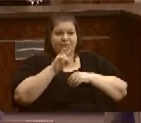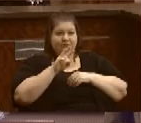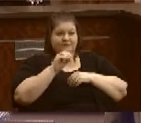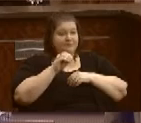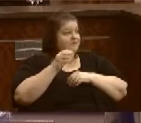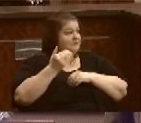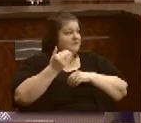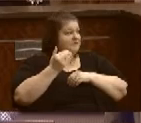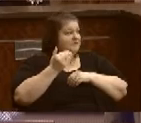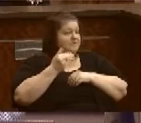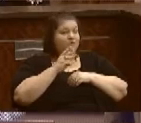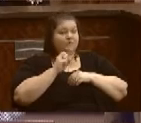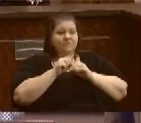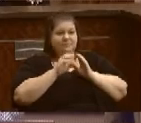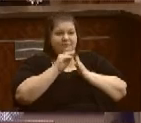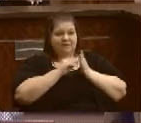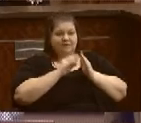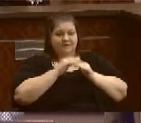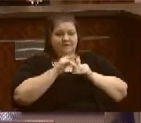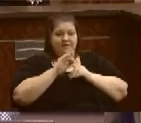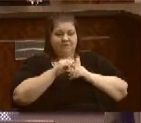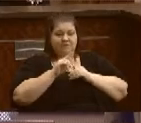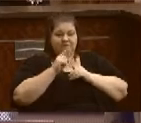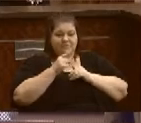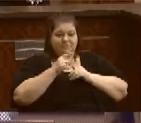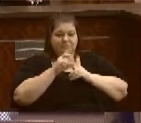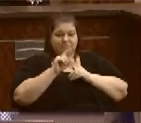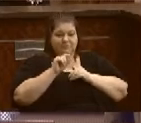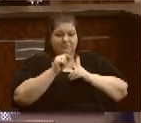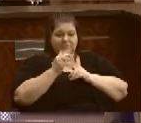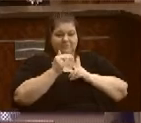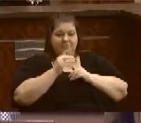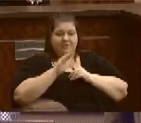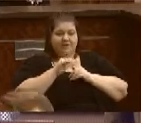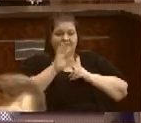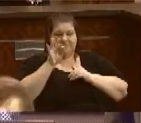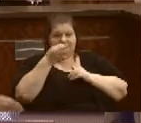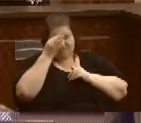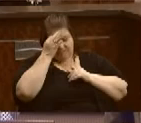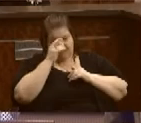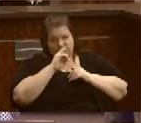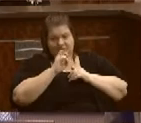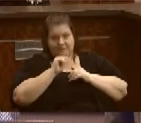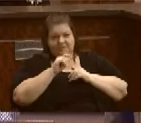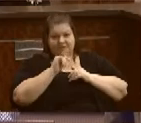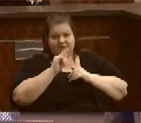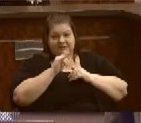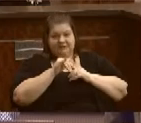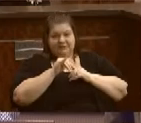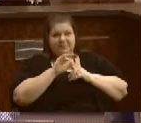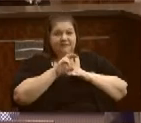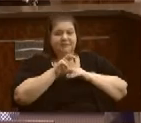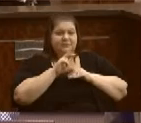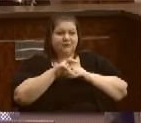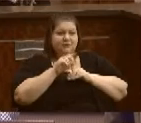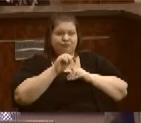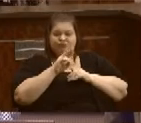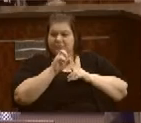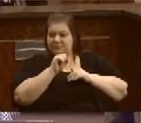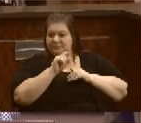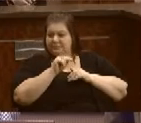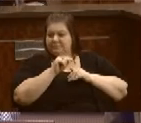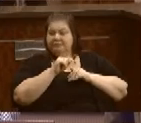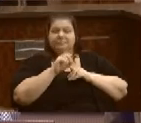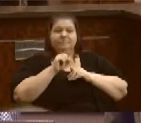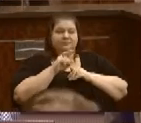RO1-1-2015 was filed on April 1st, 2015 by Federal Realty Investment Trust, 50 East Waynewood Road,